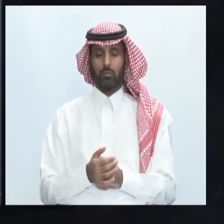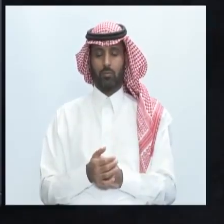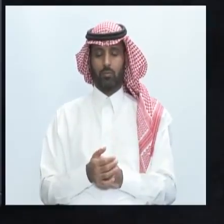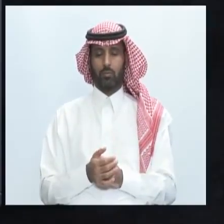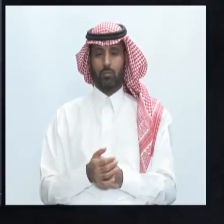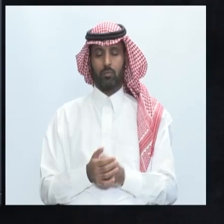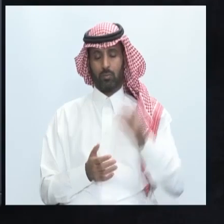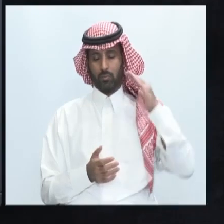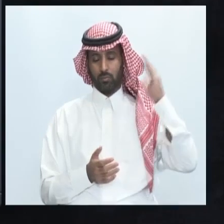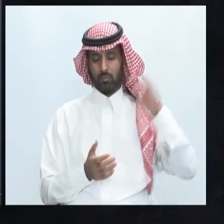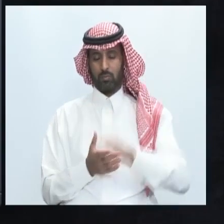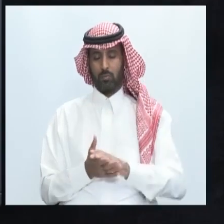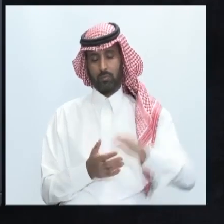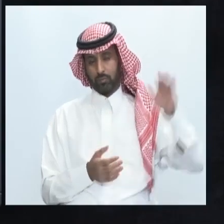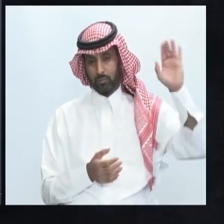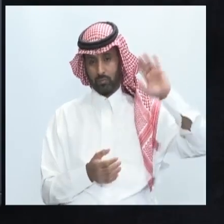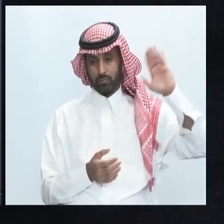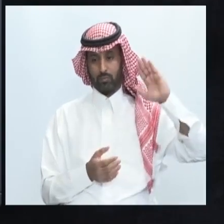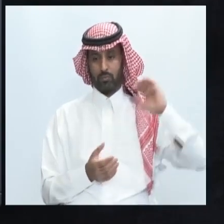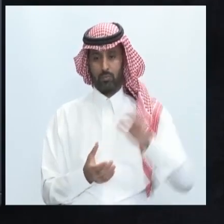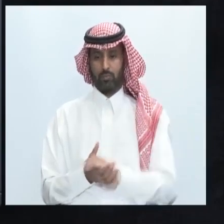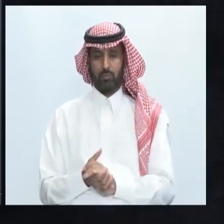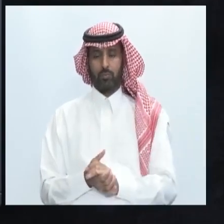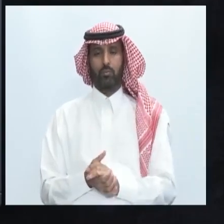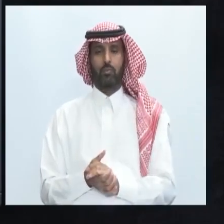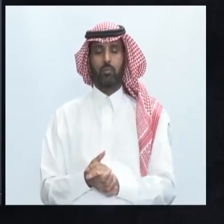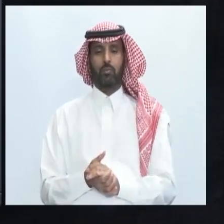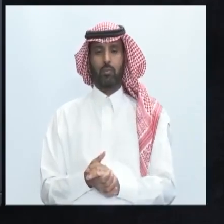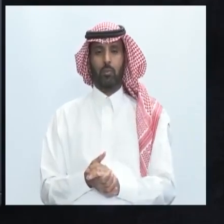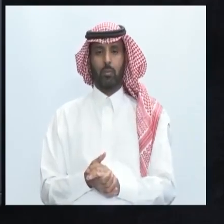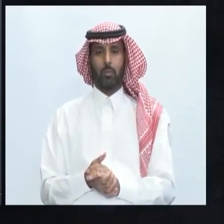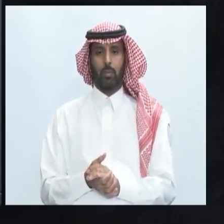next lesson, inshallah. Subhanakallahumma bihamdik. Ashhadu an la ilaha illa anta astaghfiruka wa atubu ilayk. Assalamu alaikum.